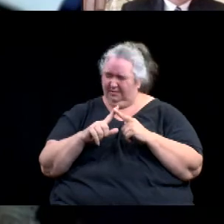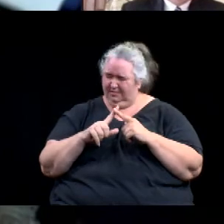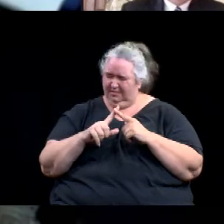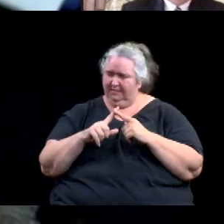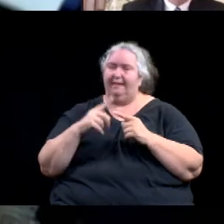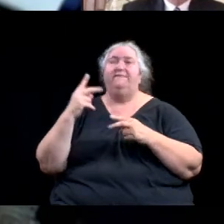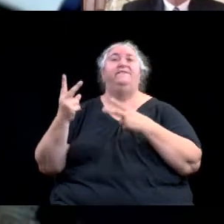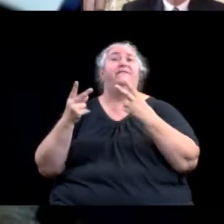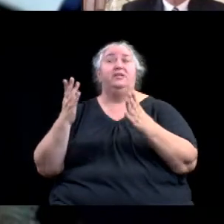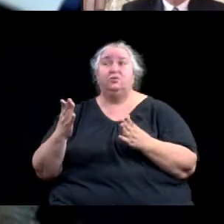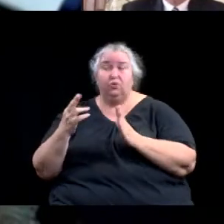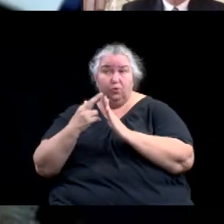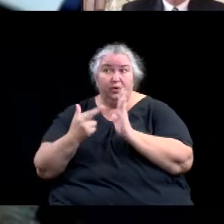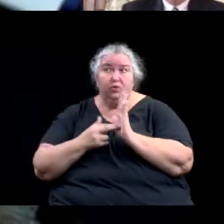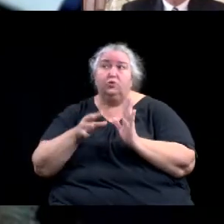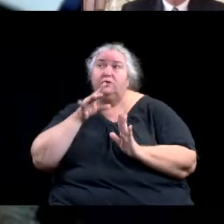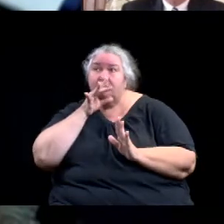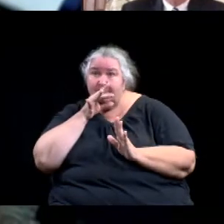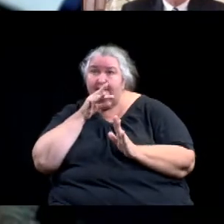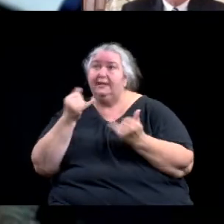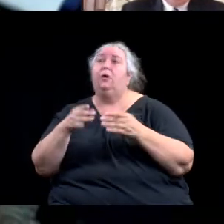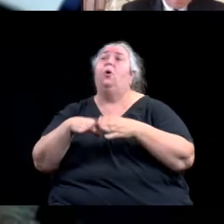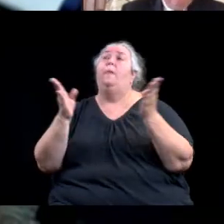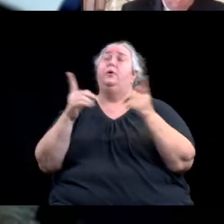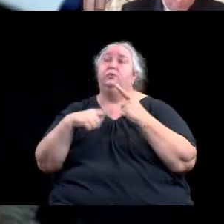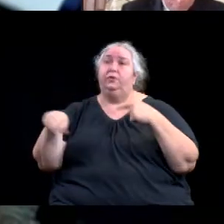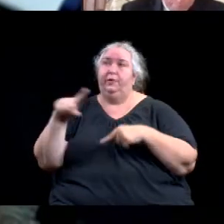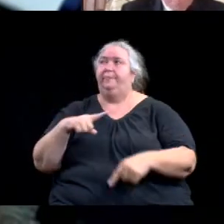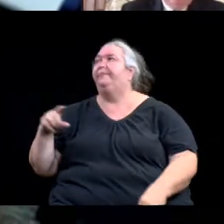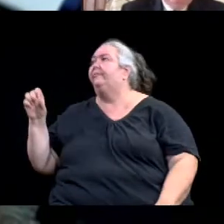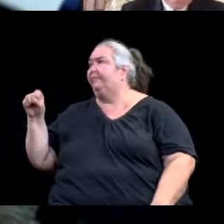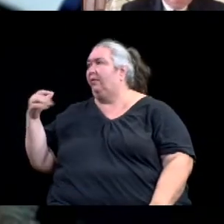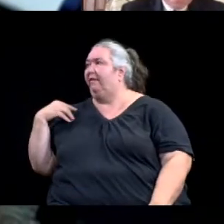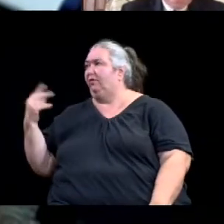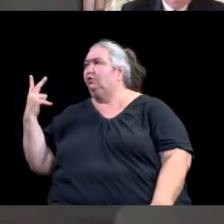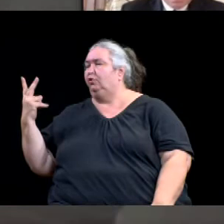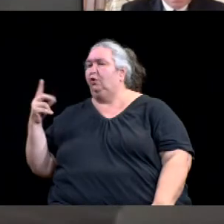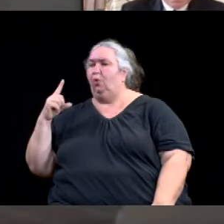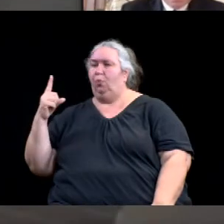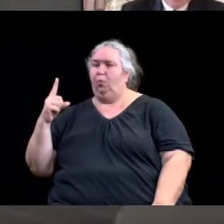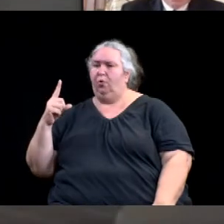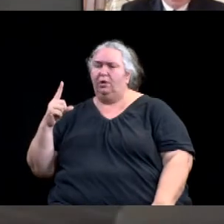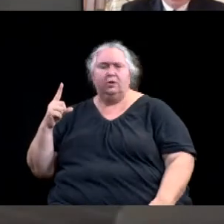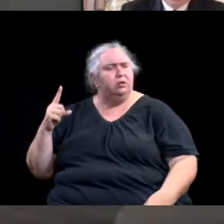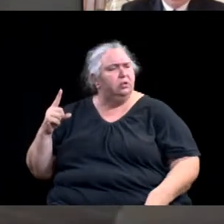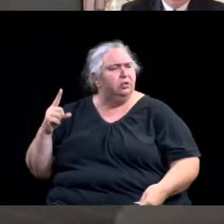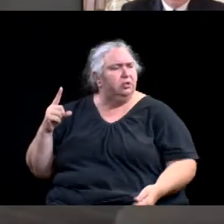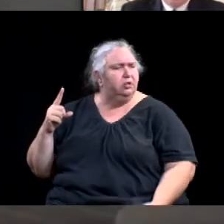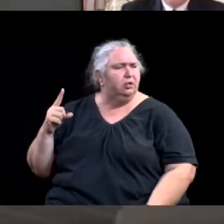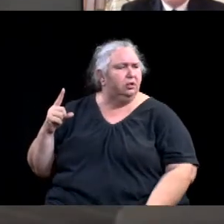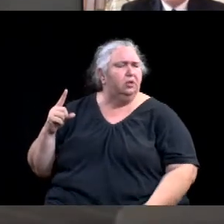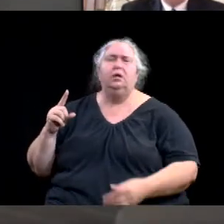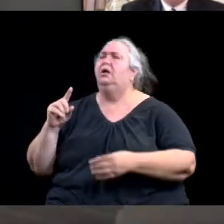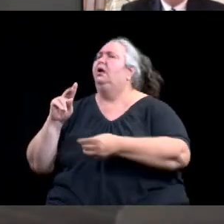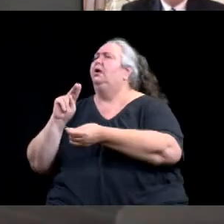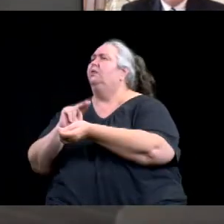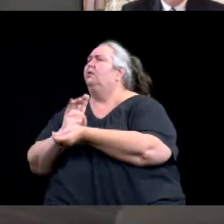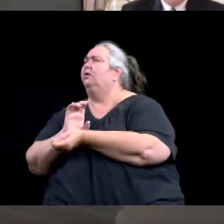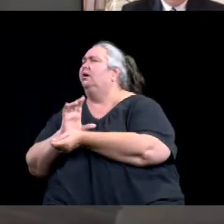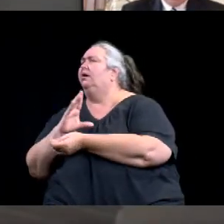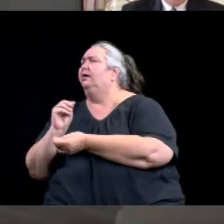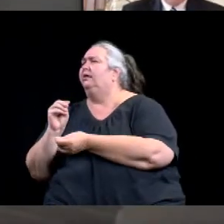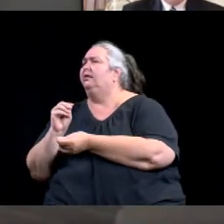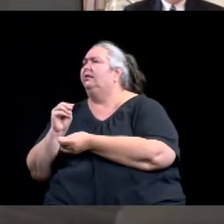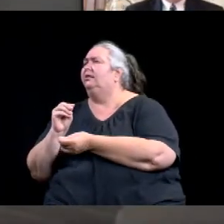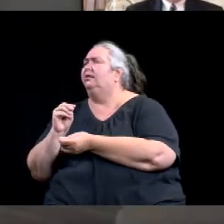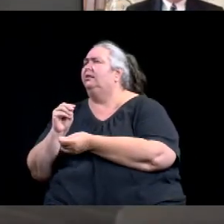Dr. Northcutt, and then we have a speaker to follow. Very great. Esmeralda, will you start with the